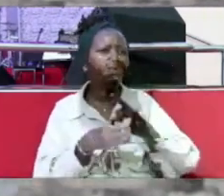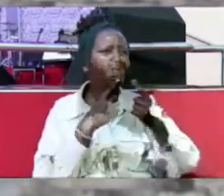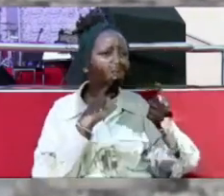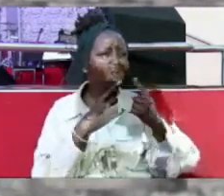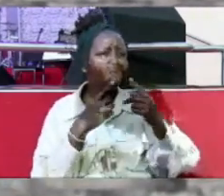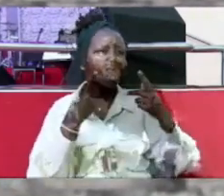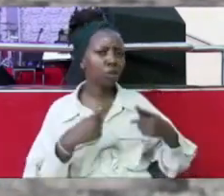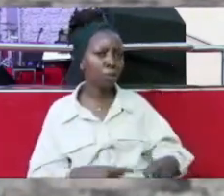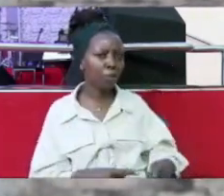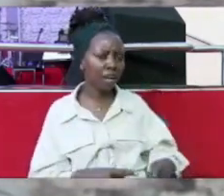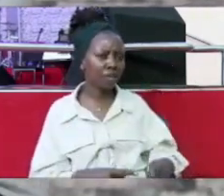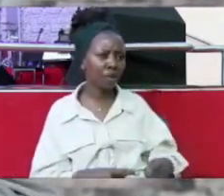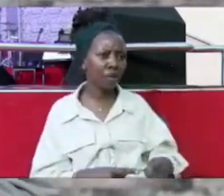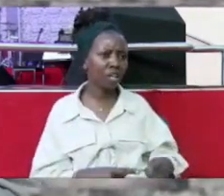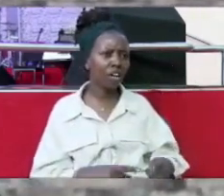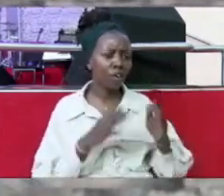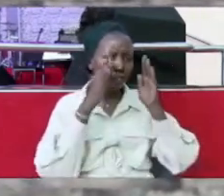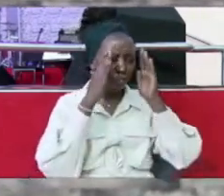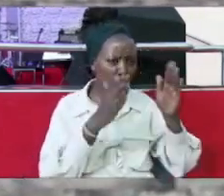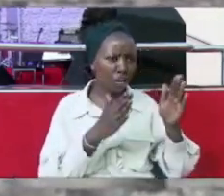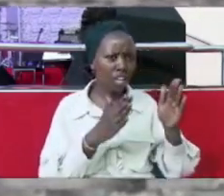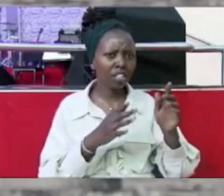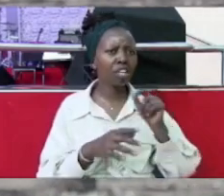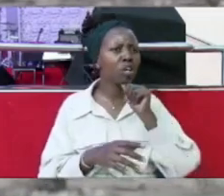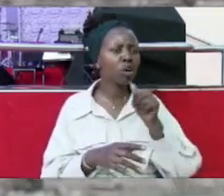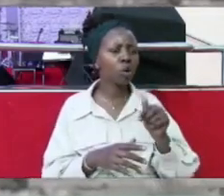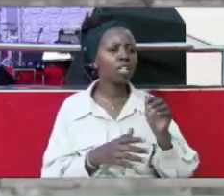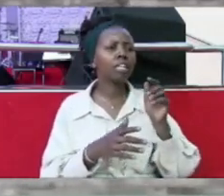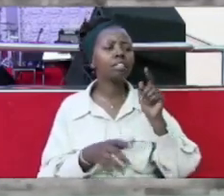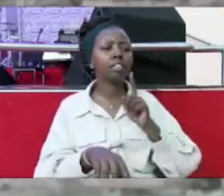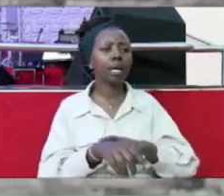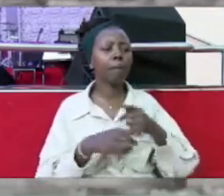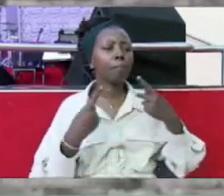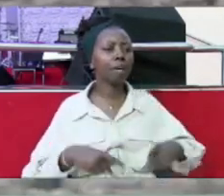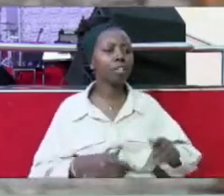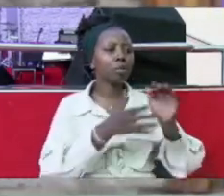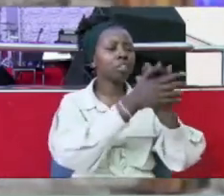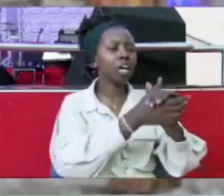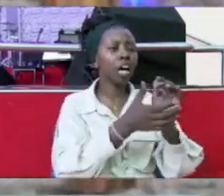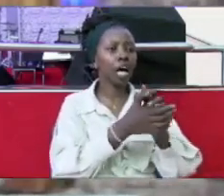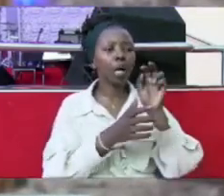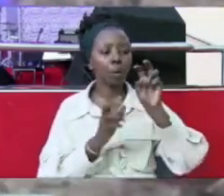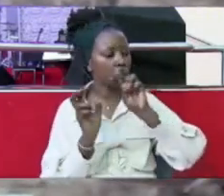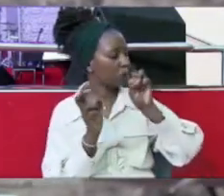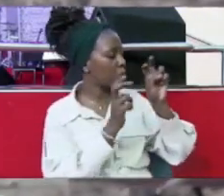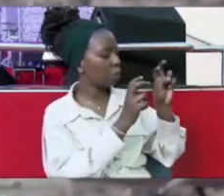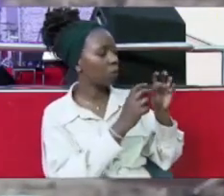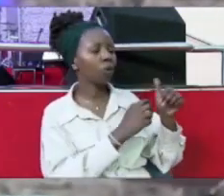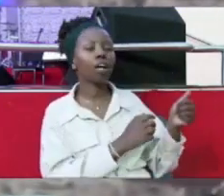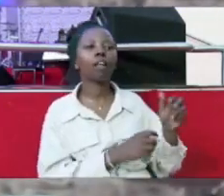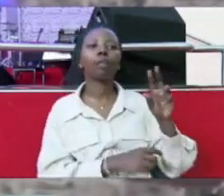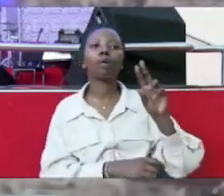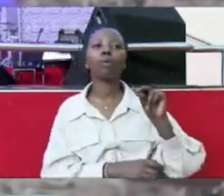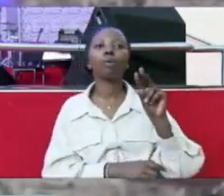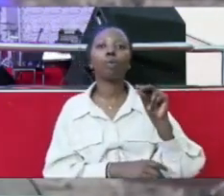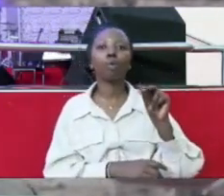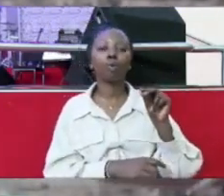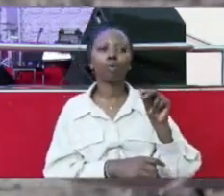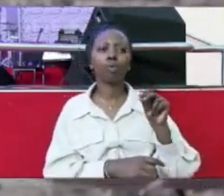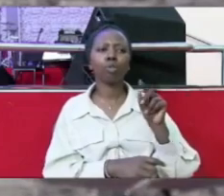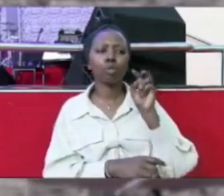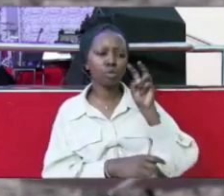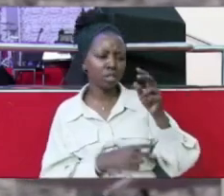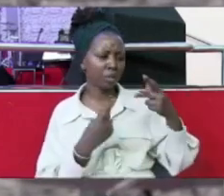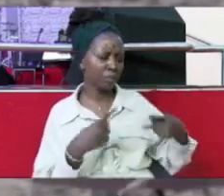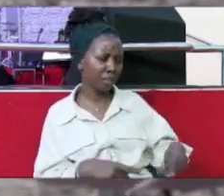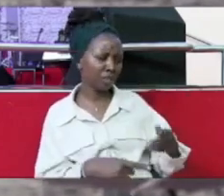greeting to you, he's looking the other end. Tazamia unapoenda kusalimia mtu, ila wakati unapomsalimia yeye anatizama upande mwingine. Unaona huyo mtu anakuchukua